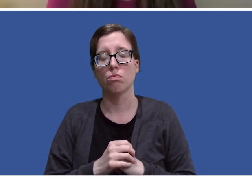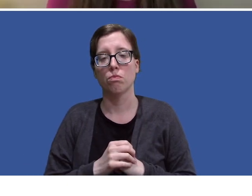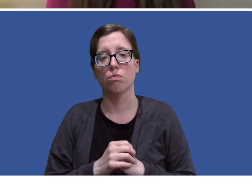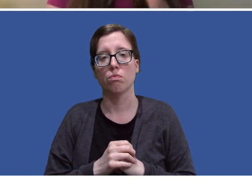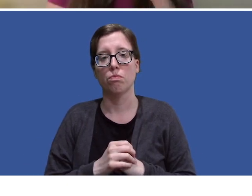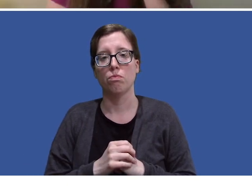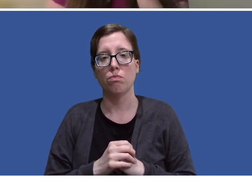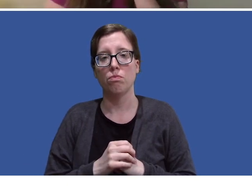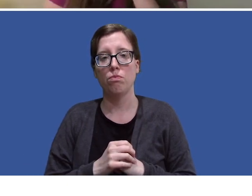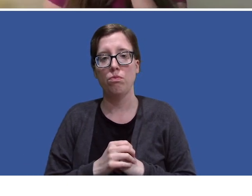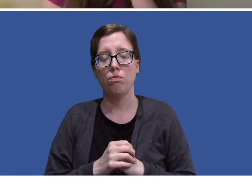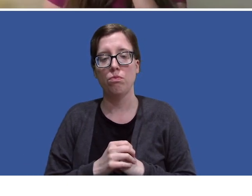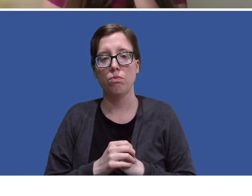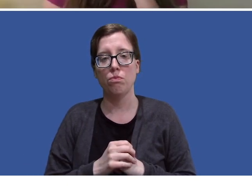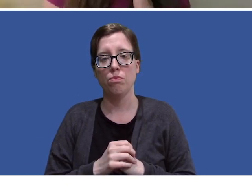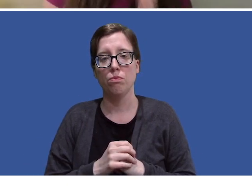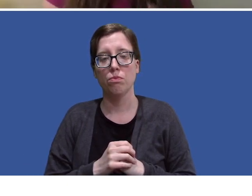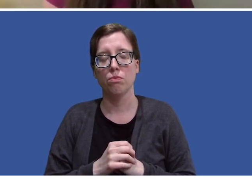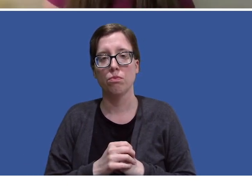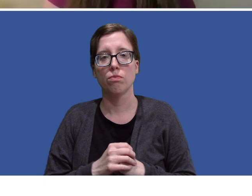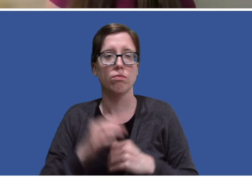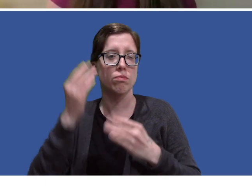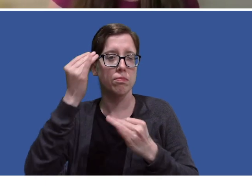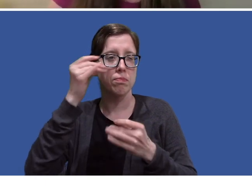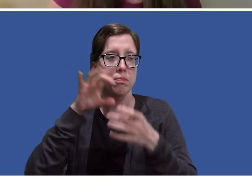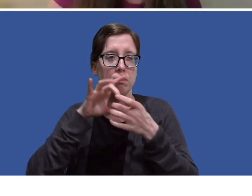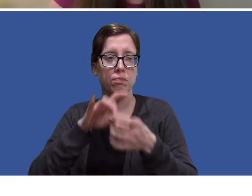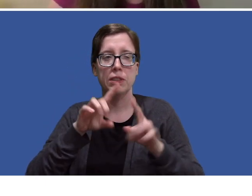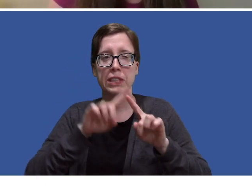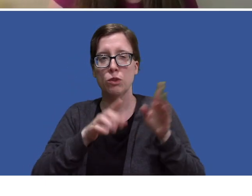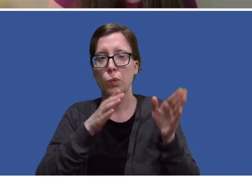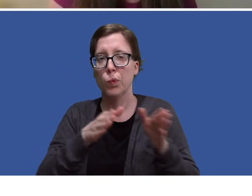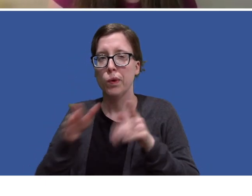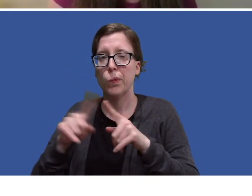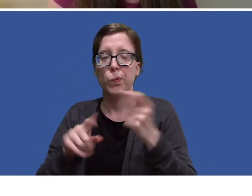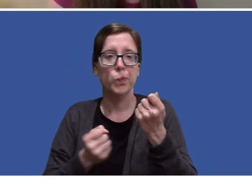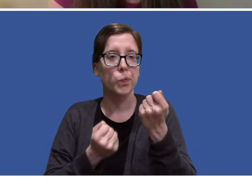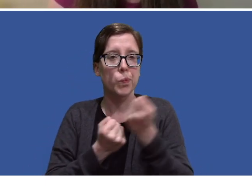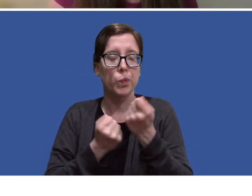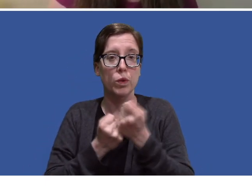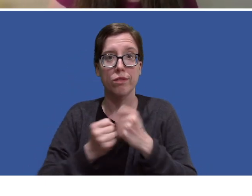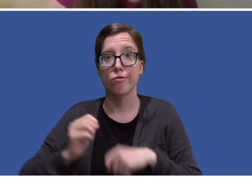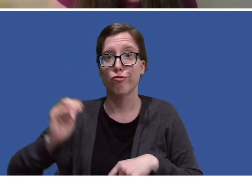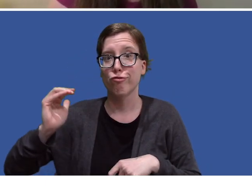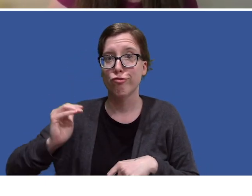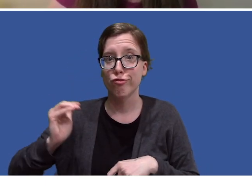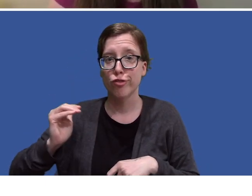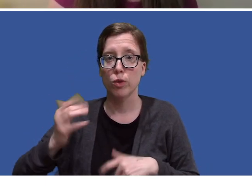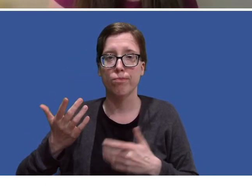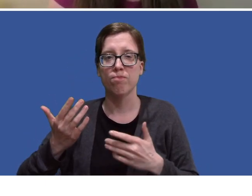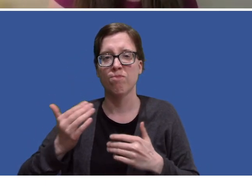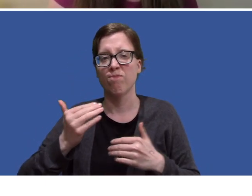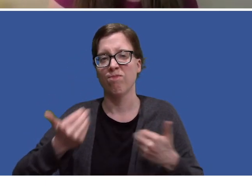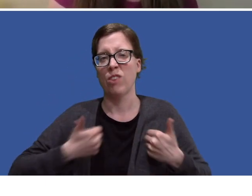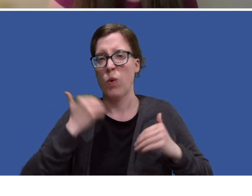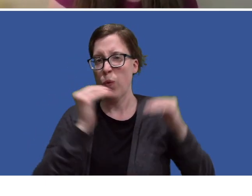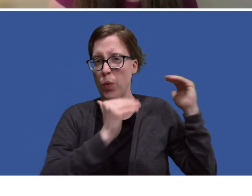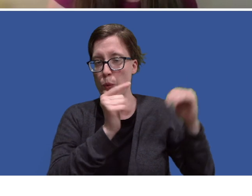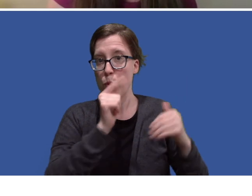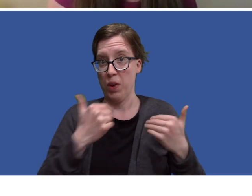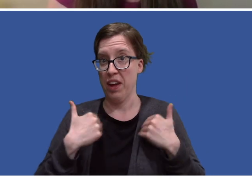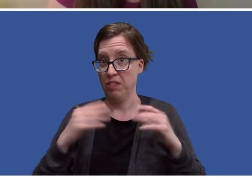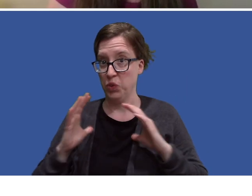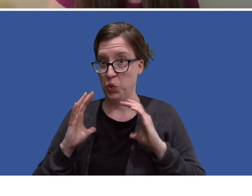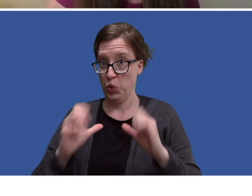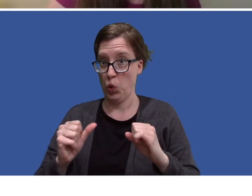different ways to support a child or a young adult who has CHARGE syndrome in your classroom, many of these